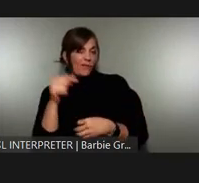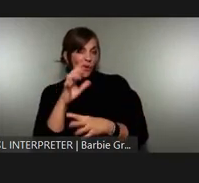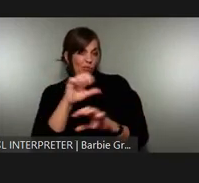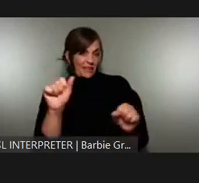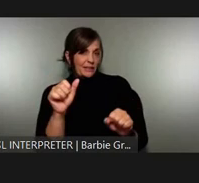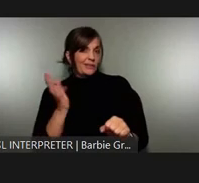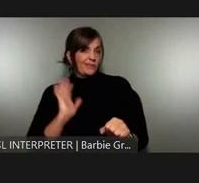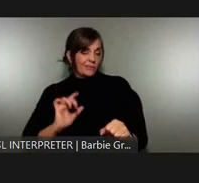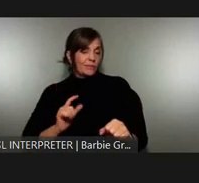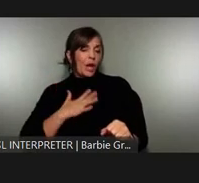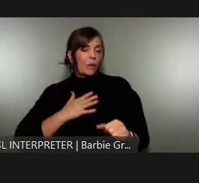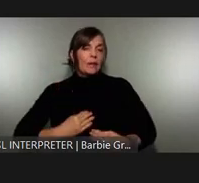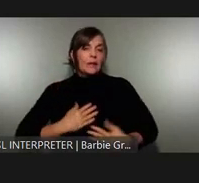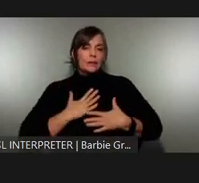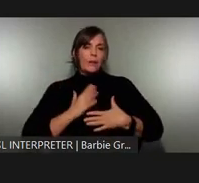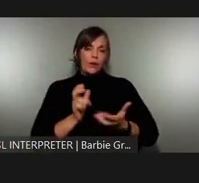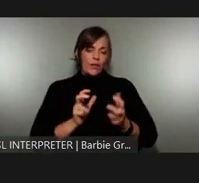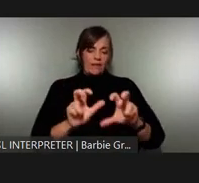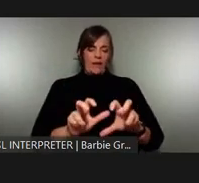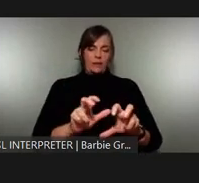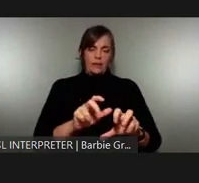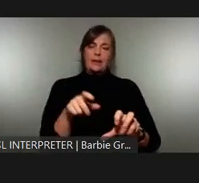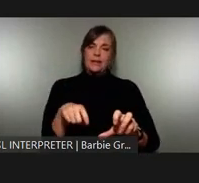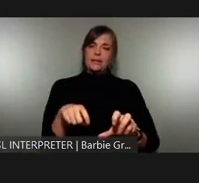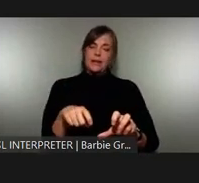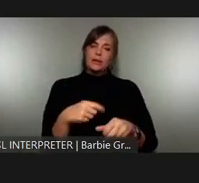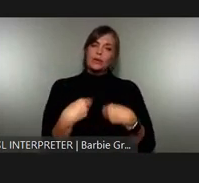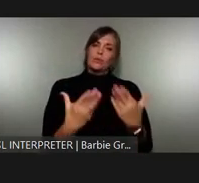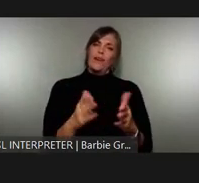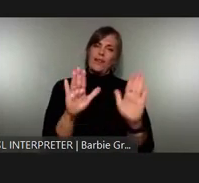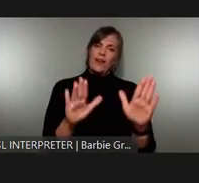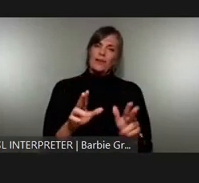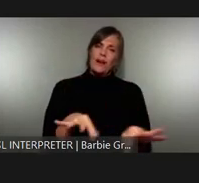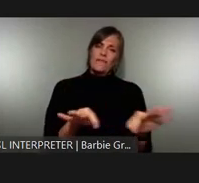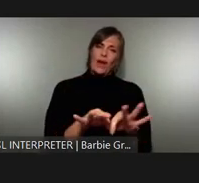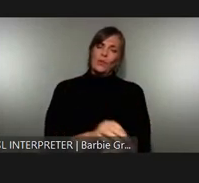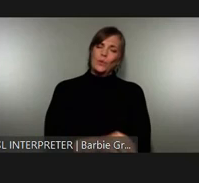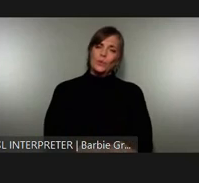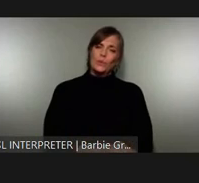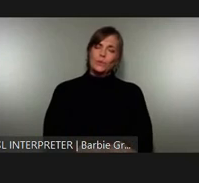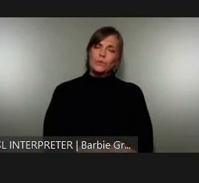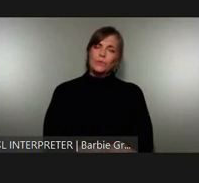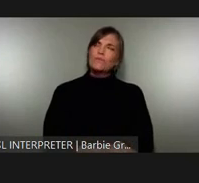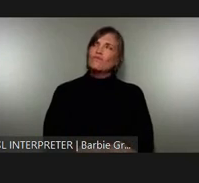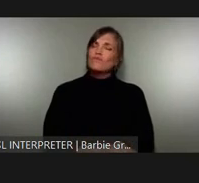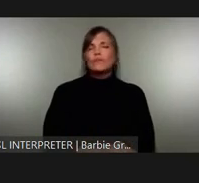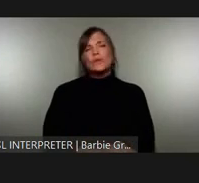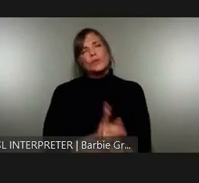will inspire the investment that's necessary to deliver that great value. Let me get a sense of what that looks like. So as you think